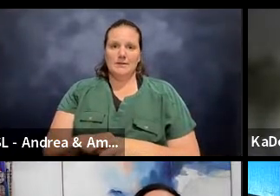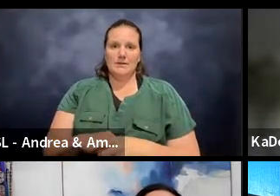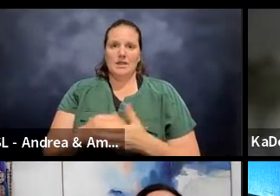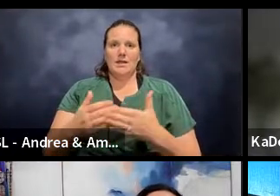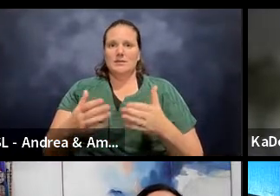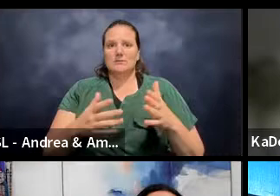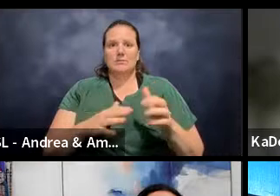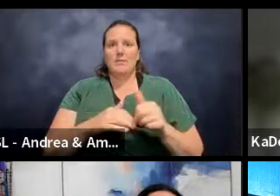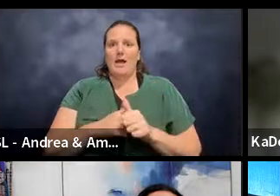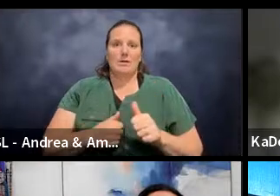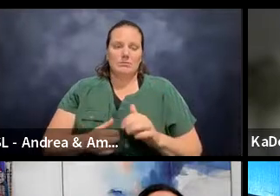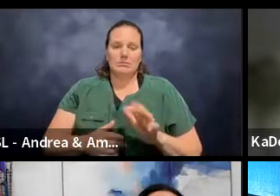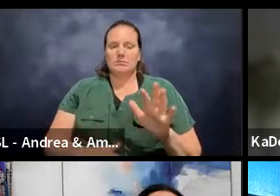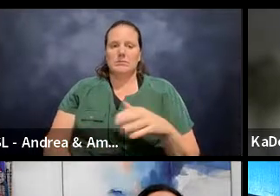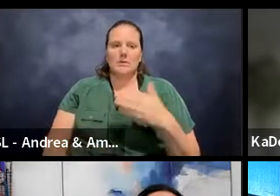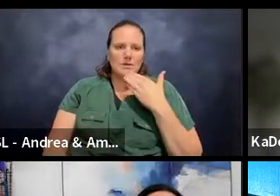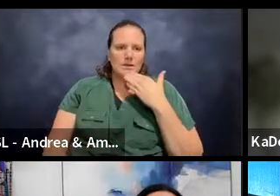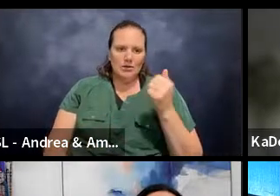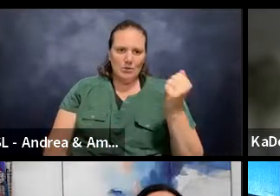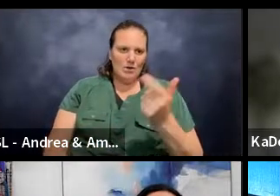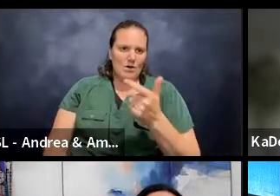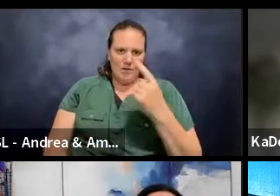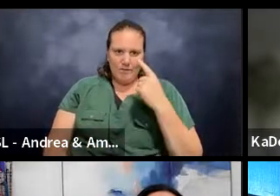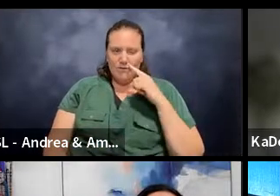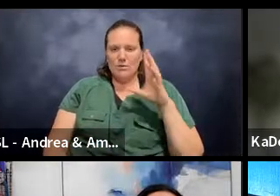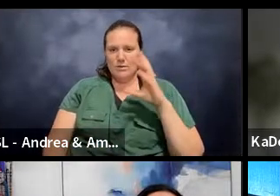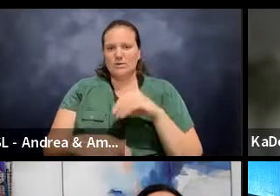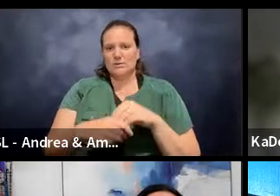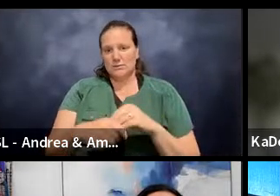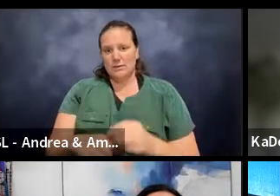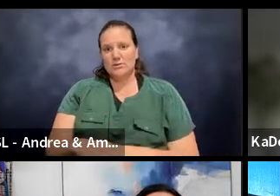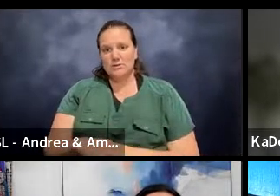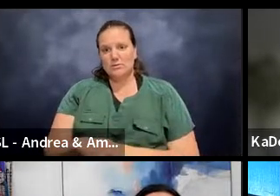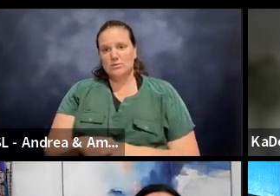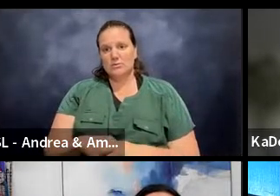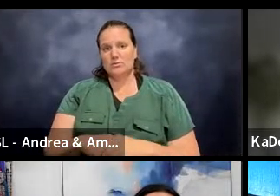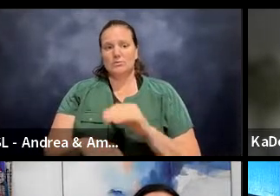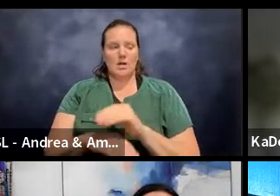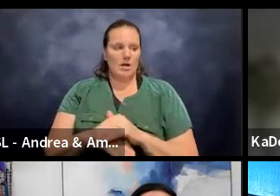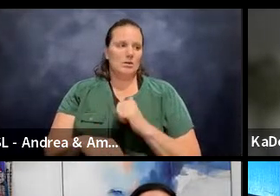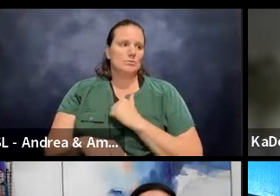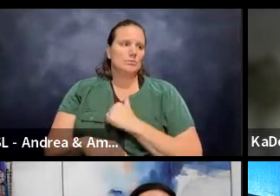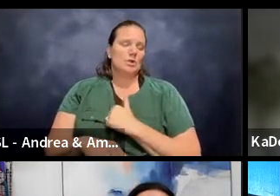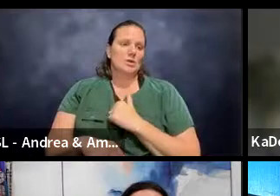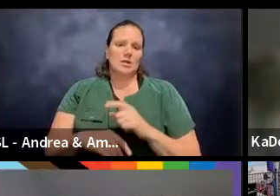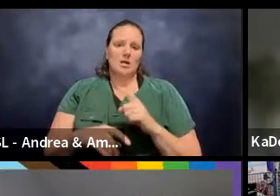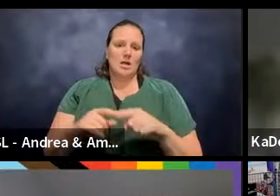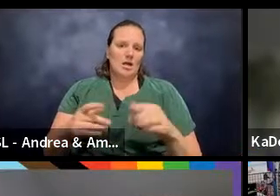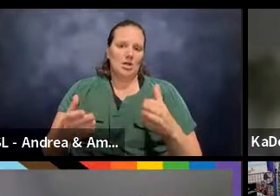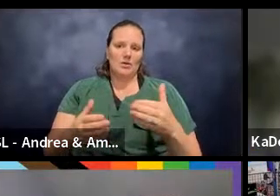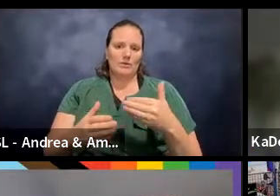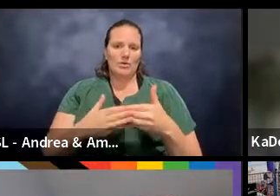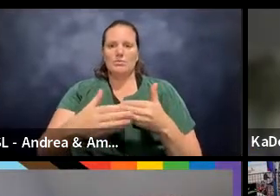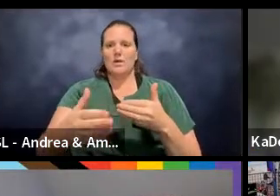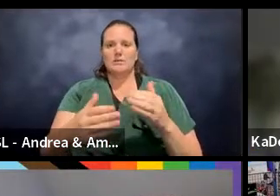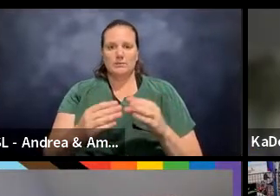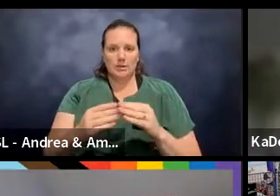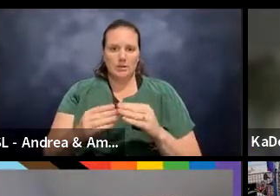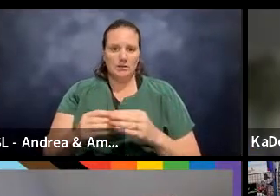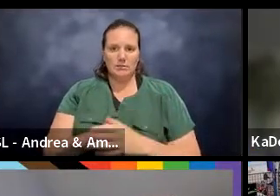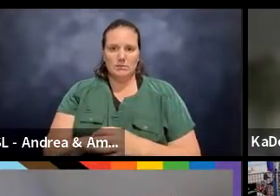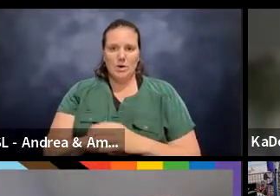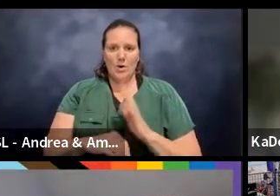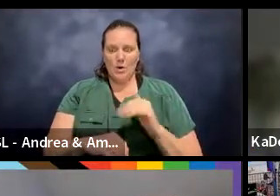up, and I just want to thank you all for your participation tonight. And I'm sorry I can't be here for the rest of it, and I hope